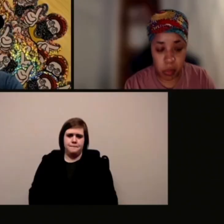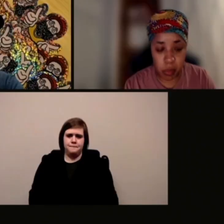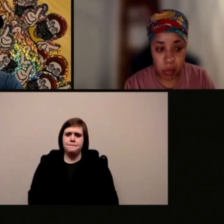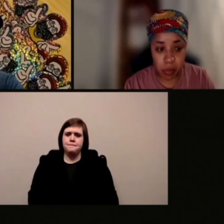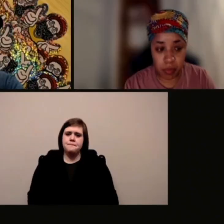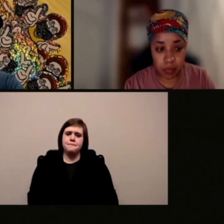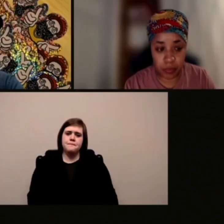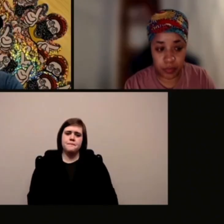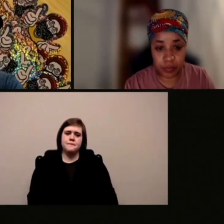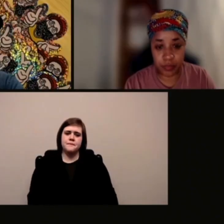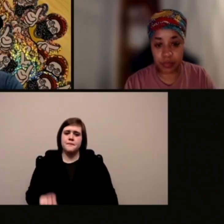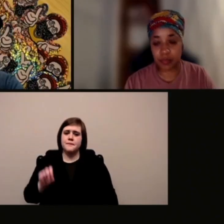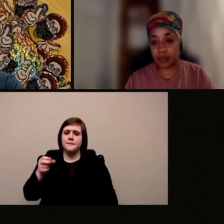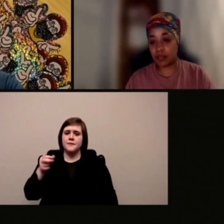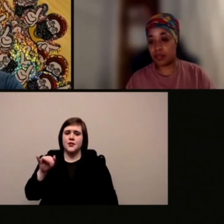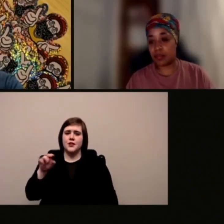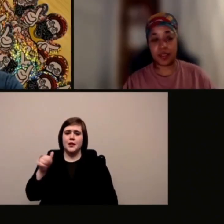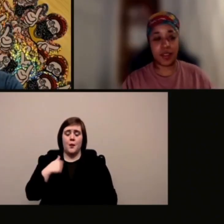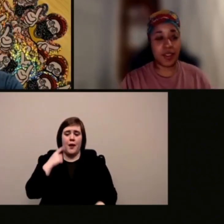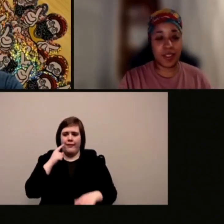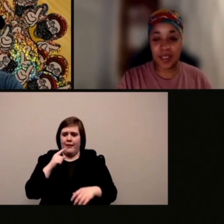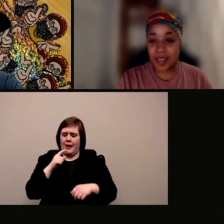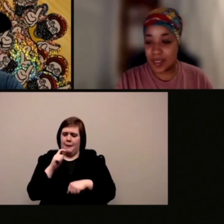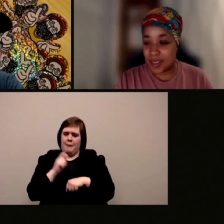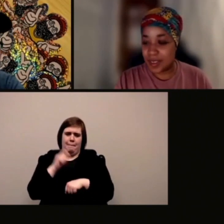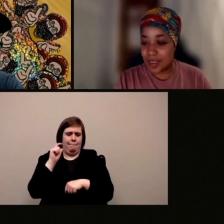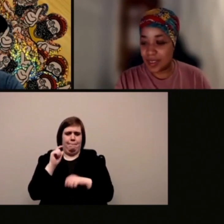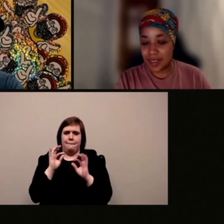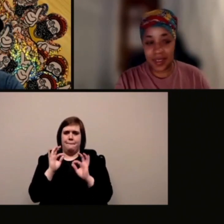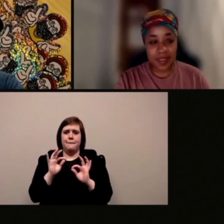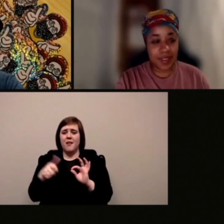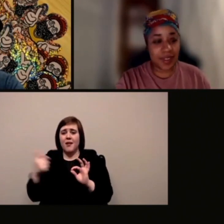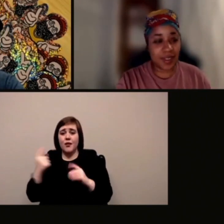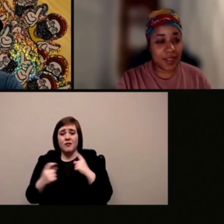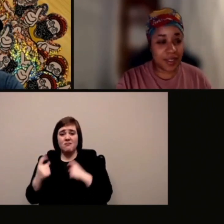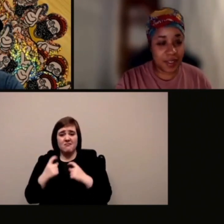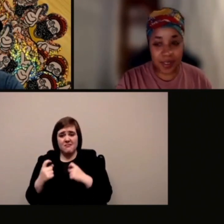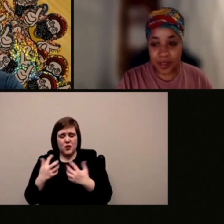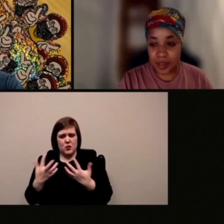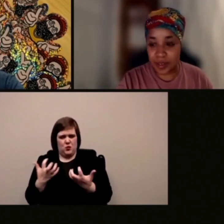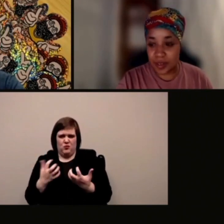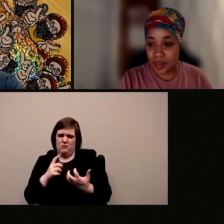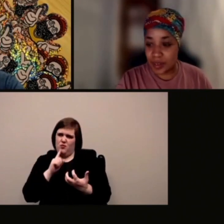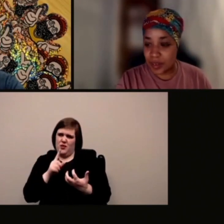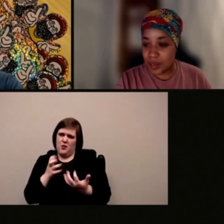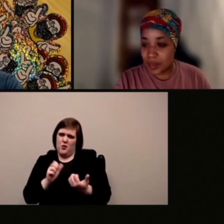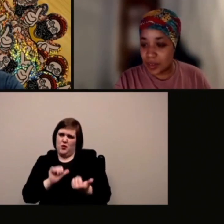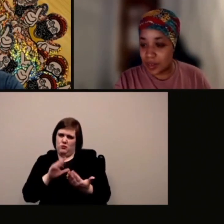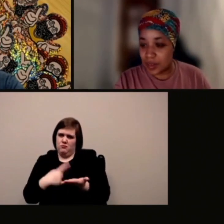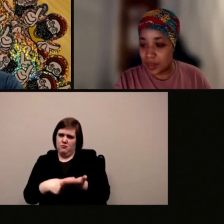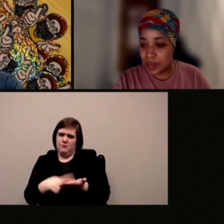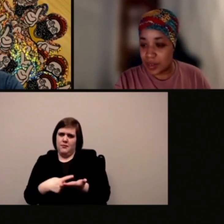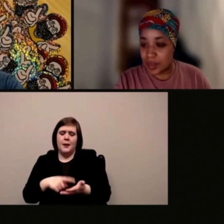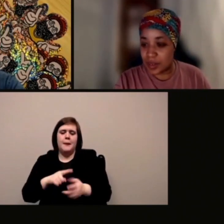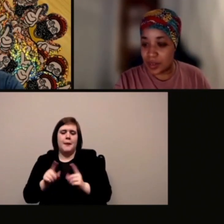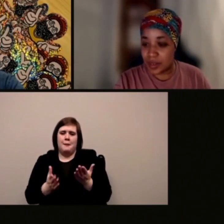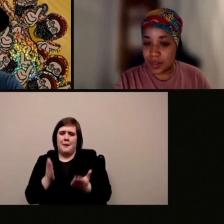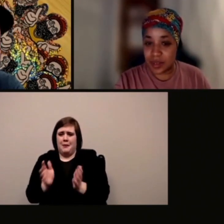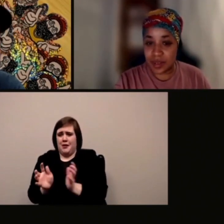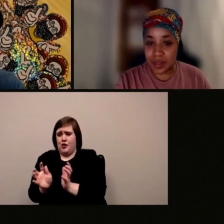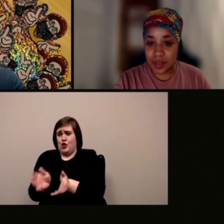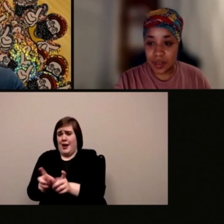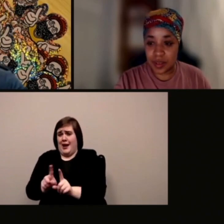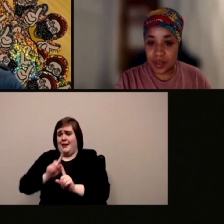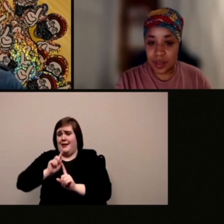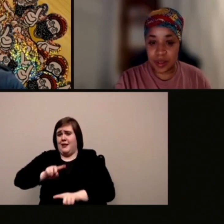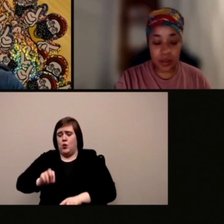I think we've made time. We do have other questions that we really want to address, but we might take that into the chat or even